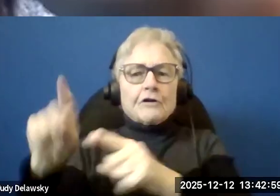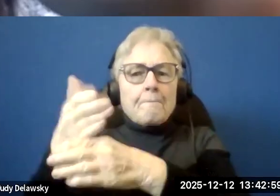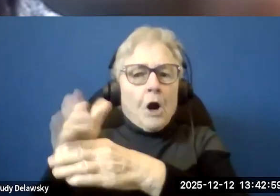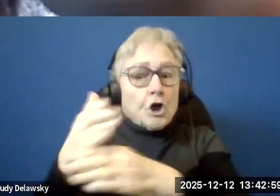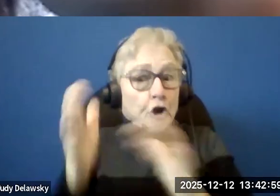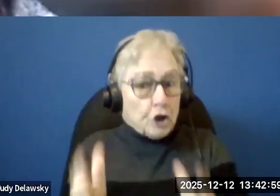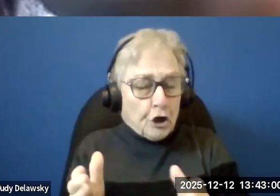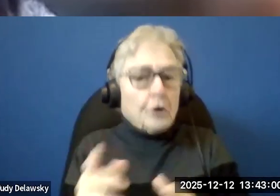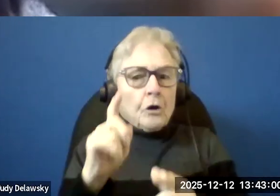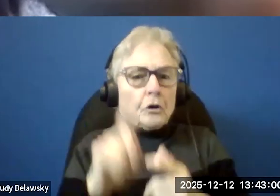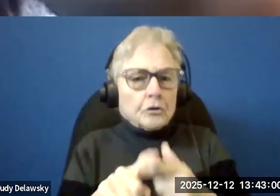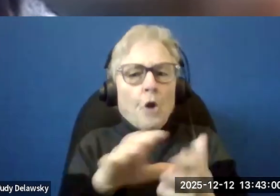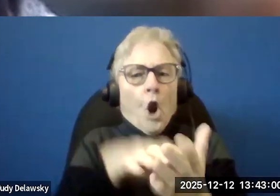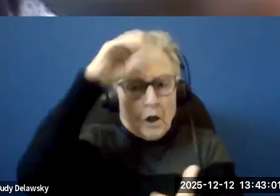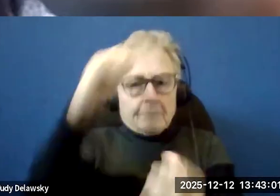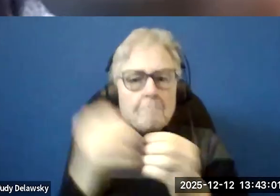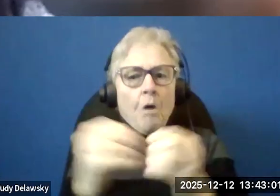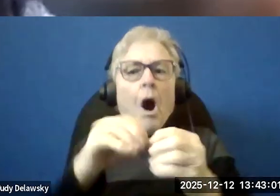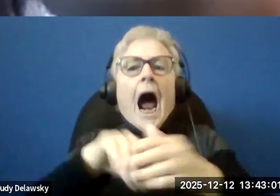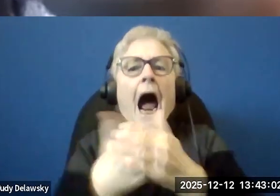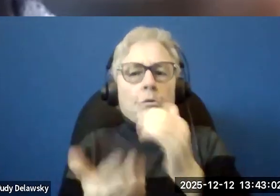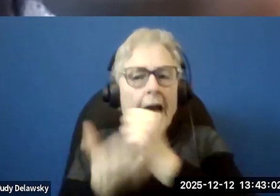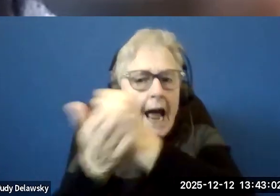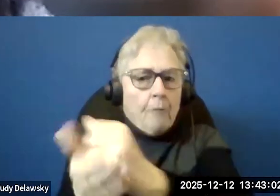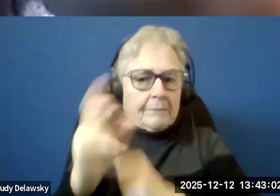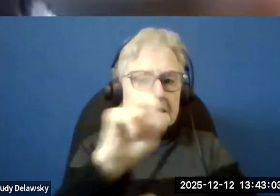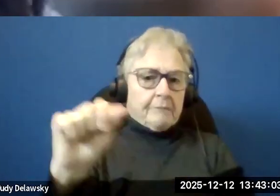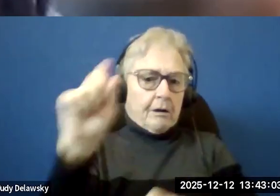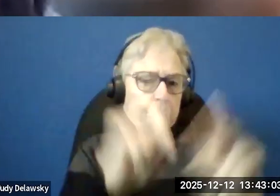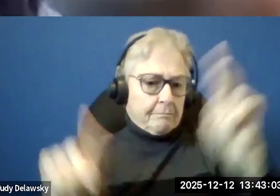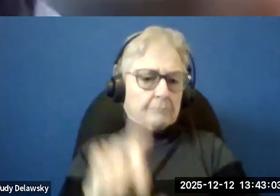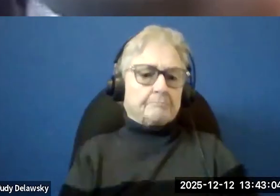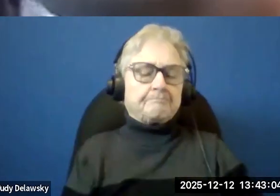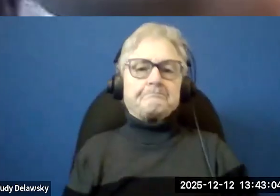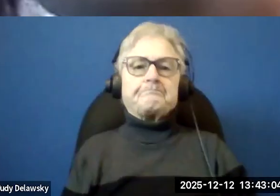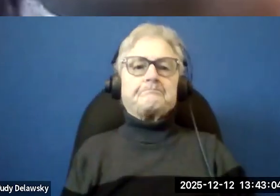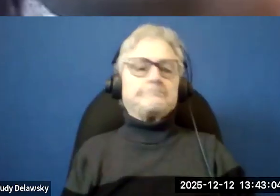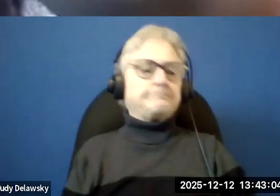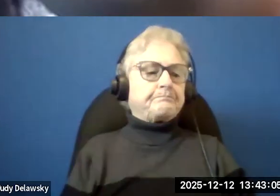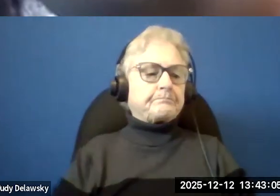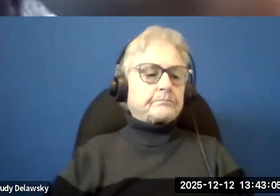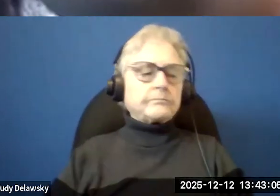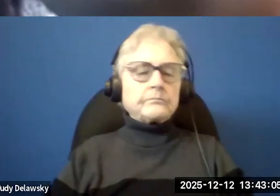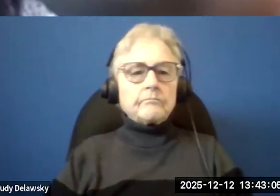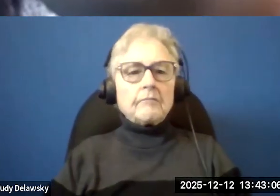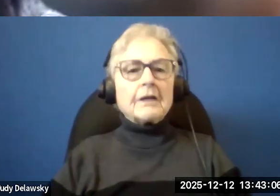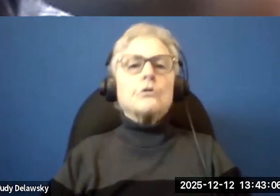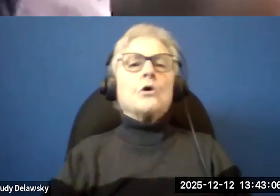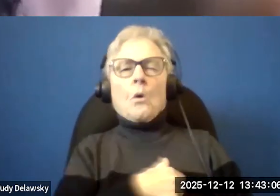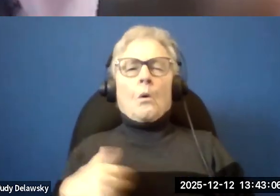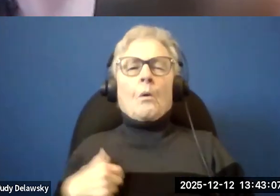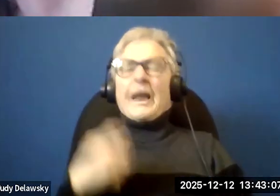particular folks with disabilities in situations that arise. So I just wanted to add that note that we do